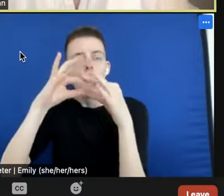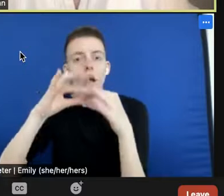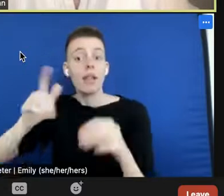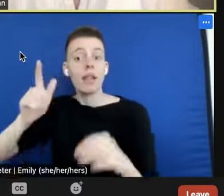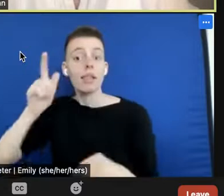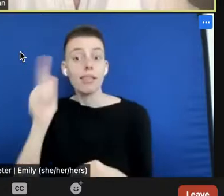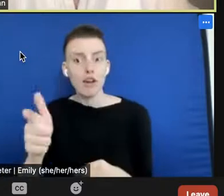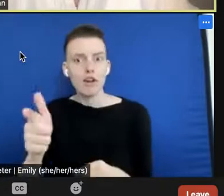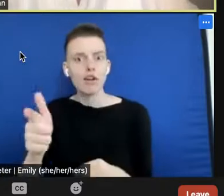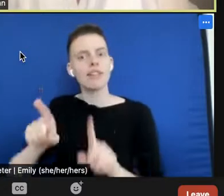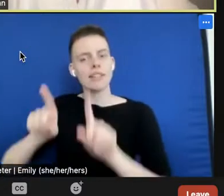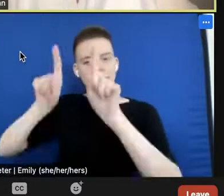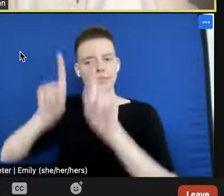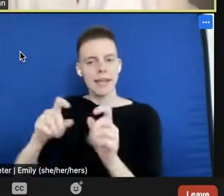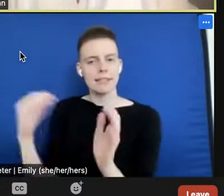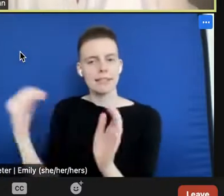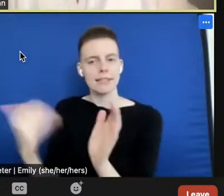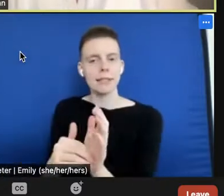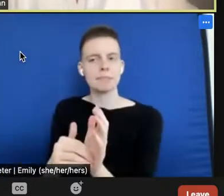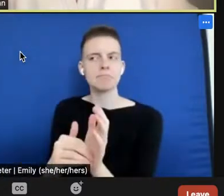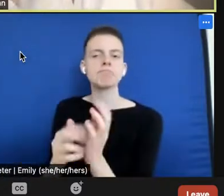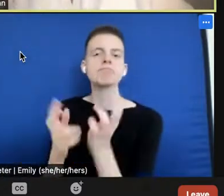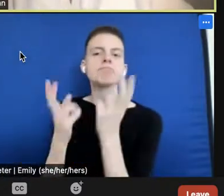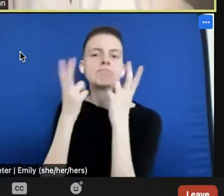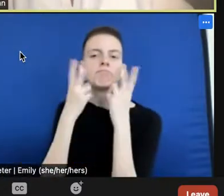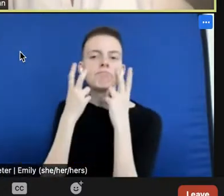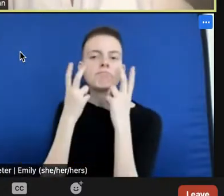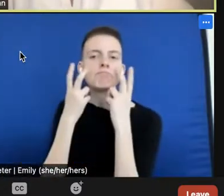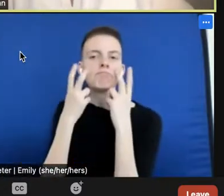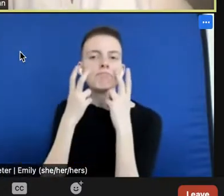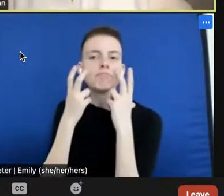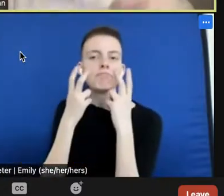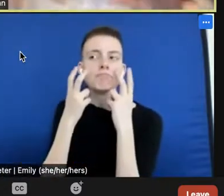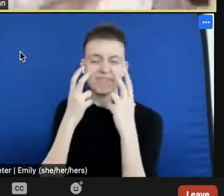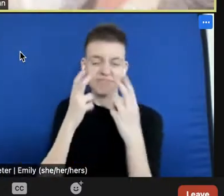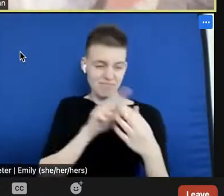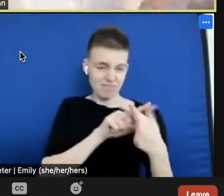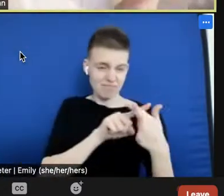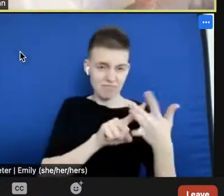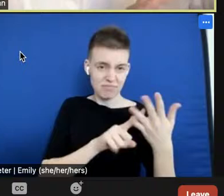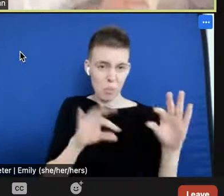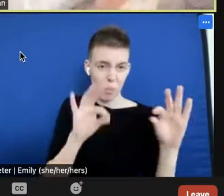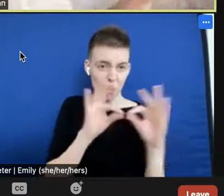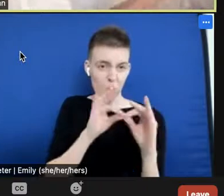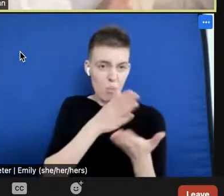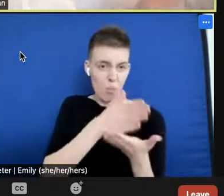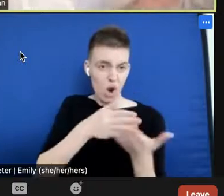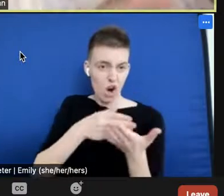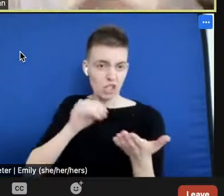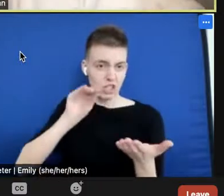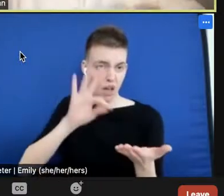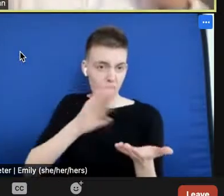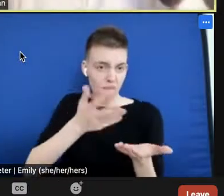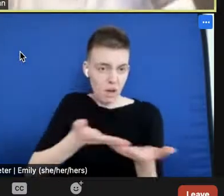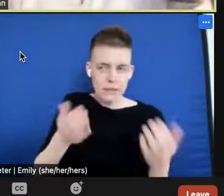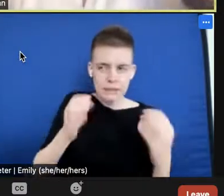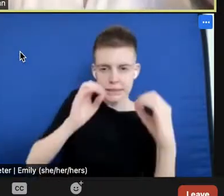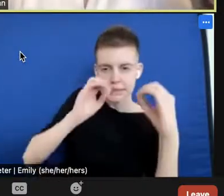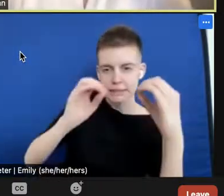these images and see if that teaching of salient features to different images, not the testing